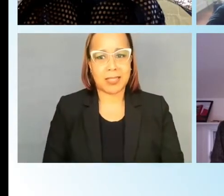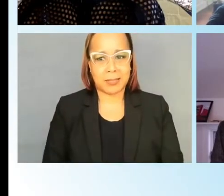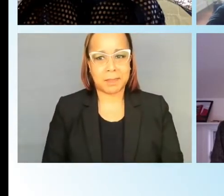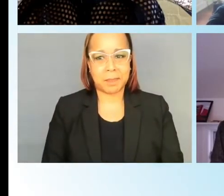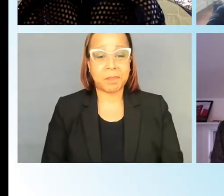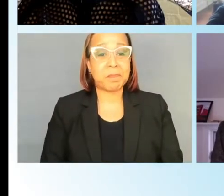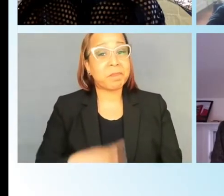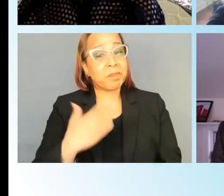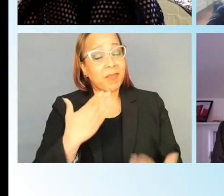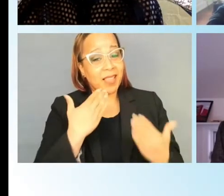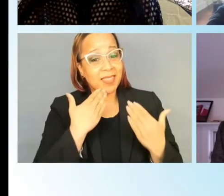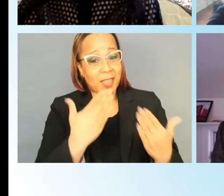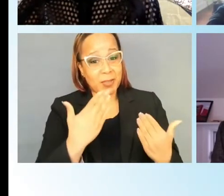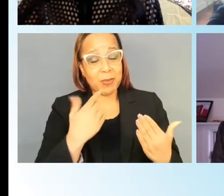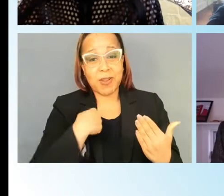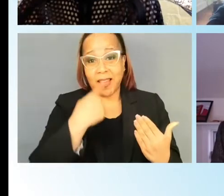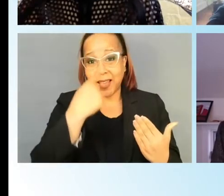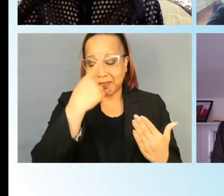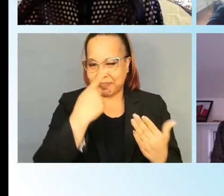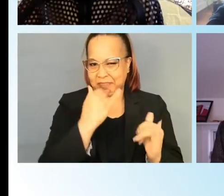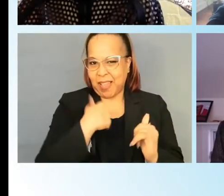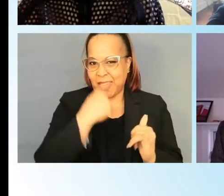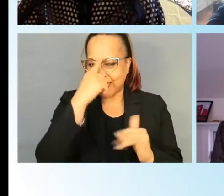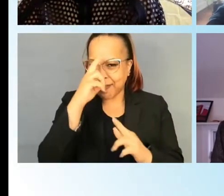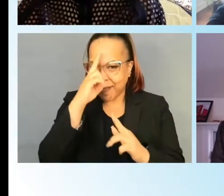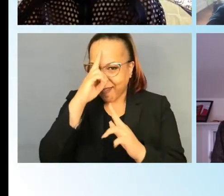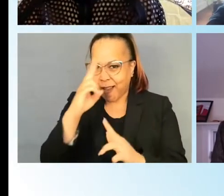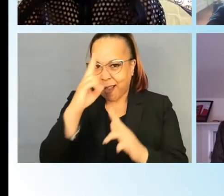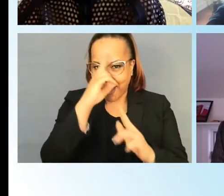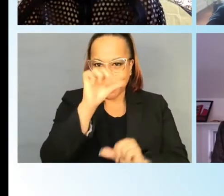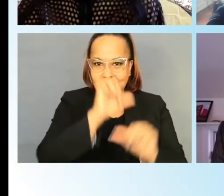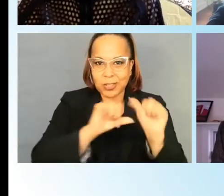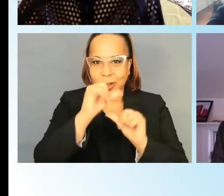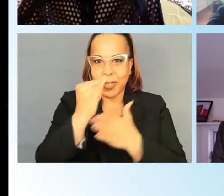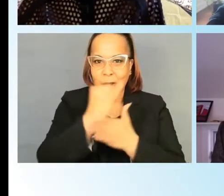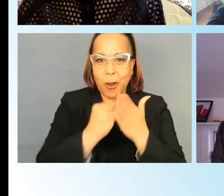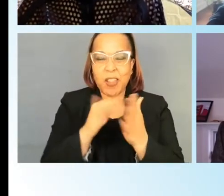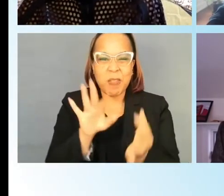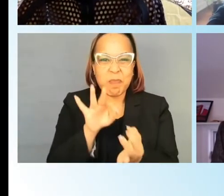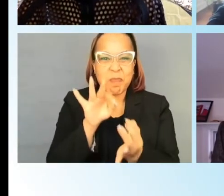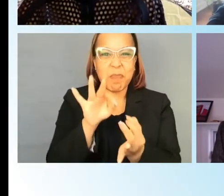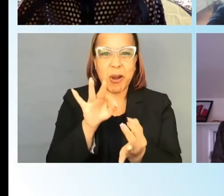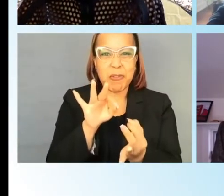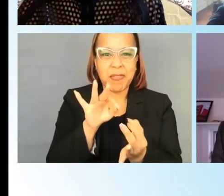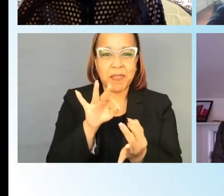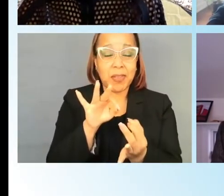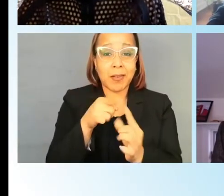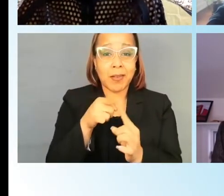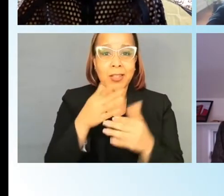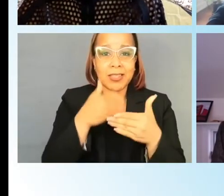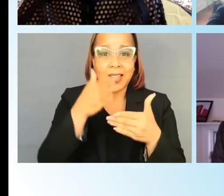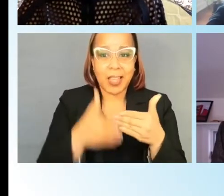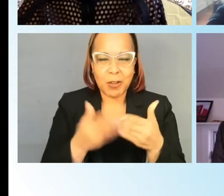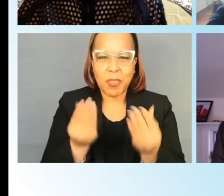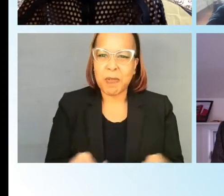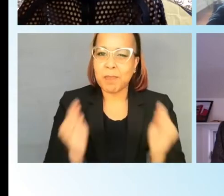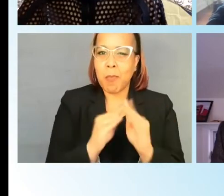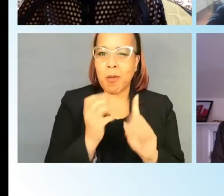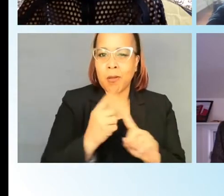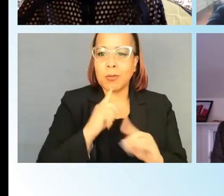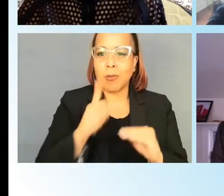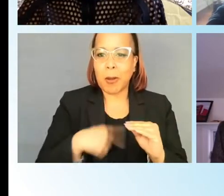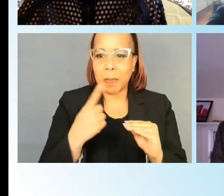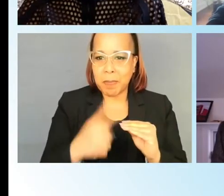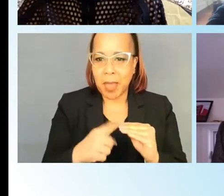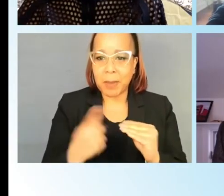Thank you, and I think honoring each other and the arts is a perfect note to end on. There's so much more to talk about, but please join me in